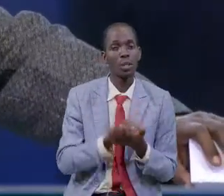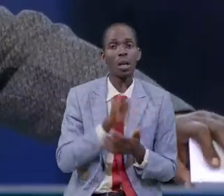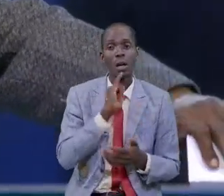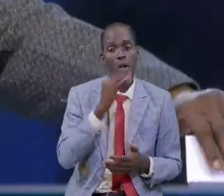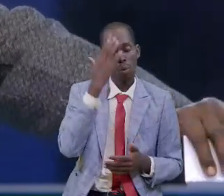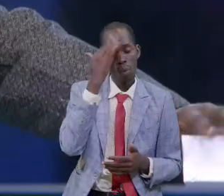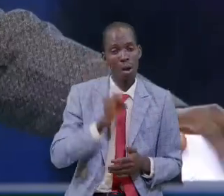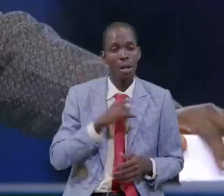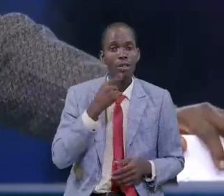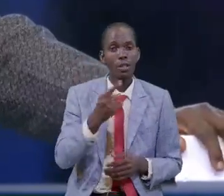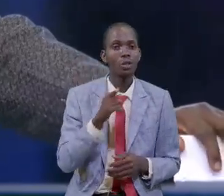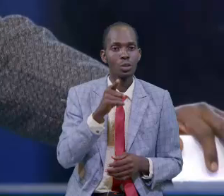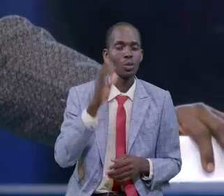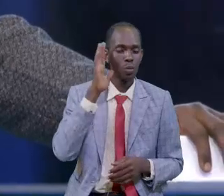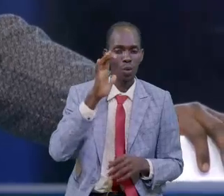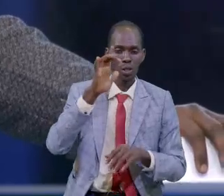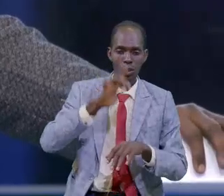upon yourself.